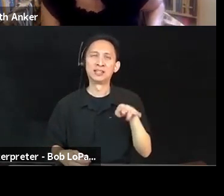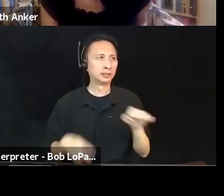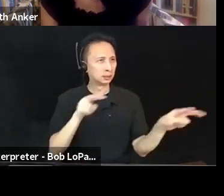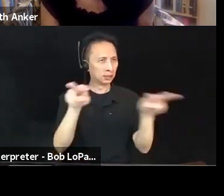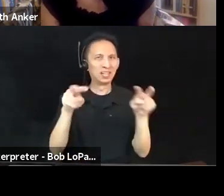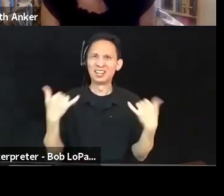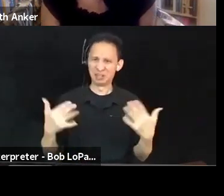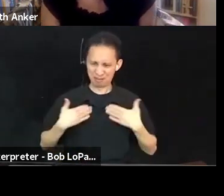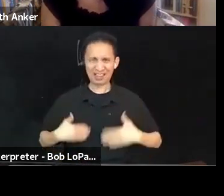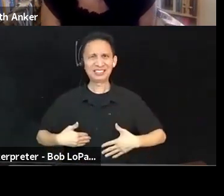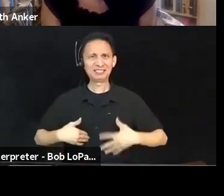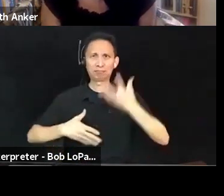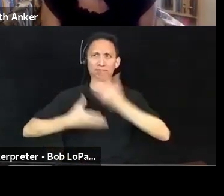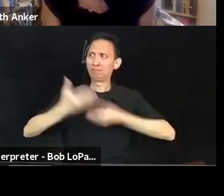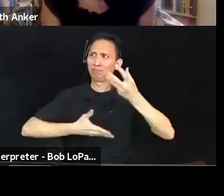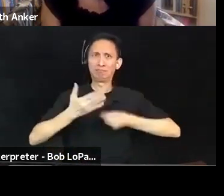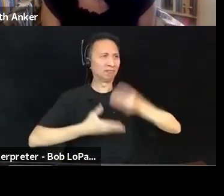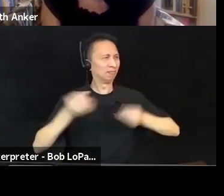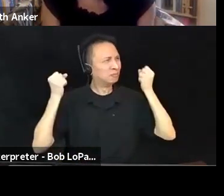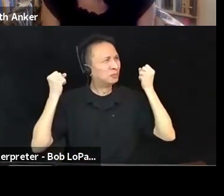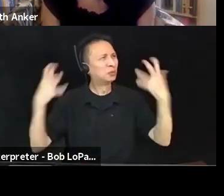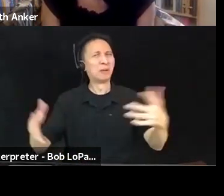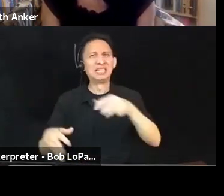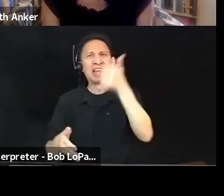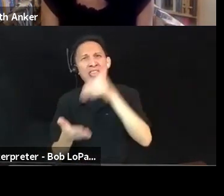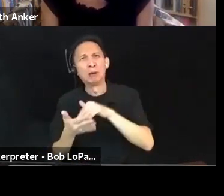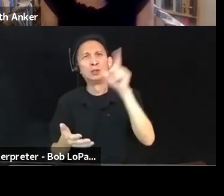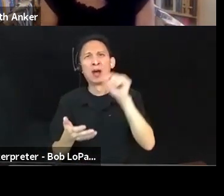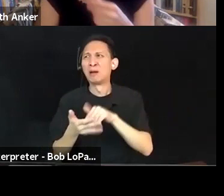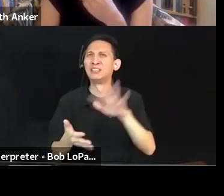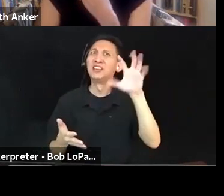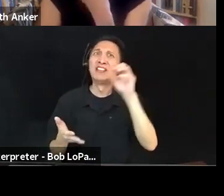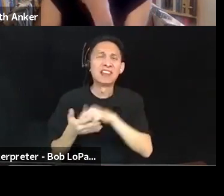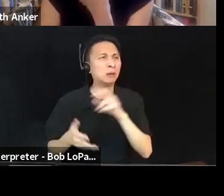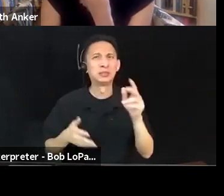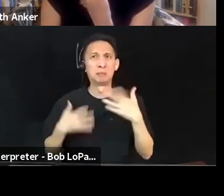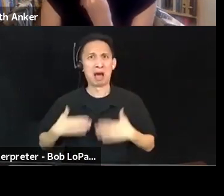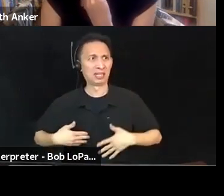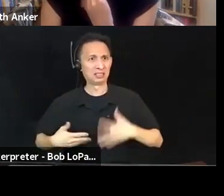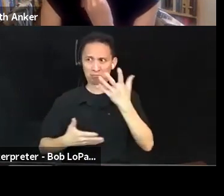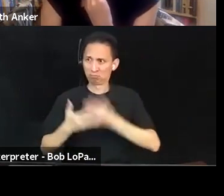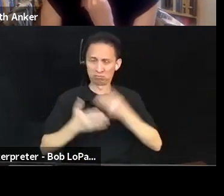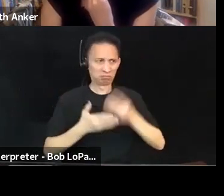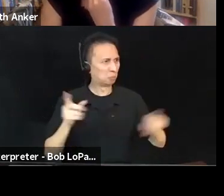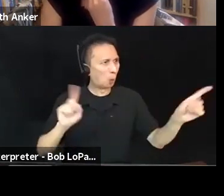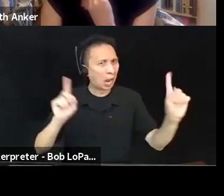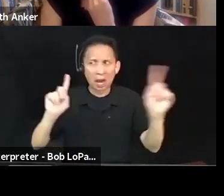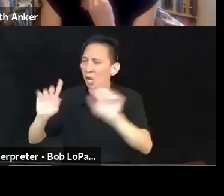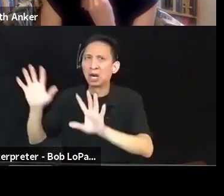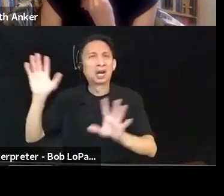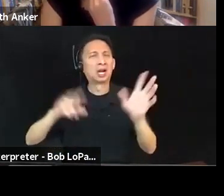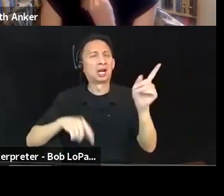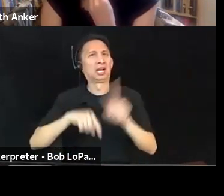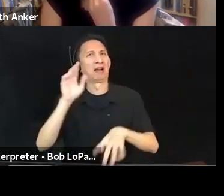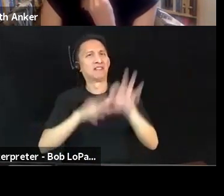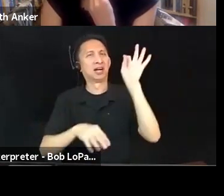of thousands. So I think this is the contradiction of our times. And actually, maybe perhaps what makes this moment perhaps even more